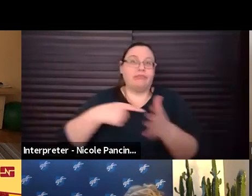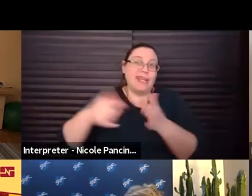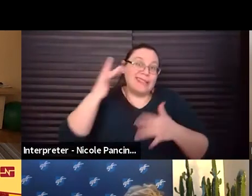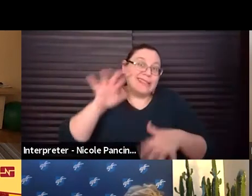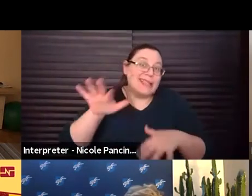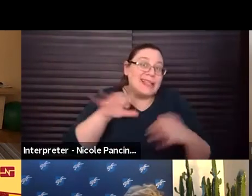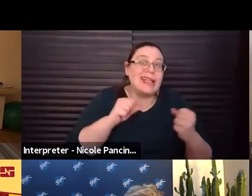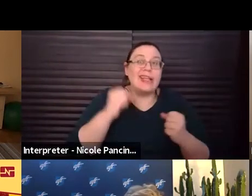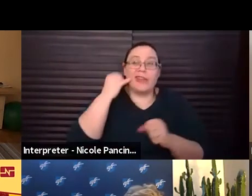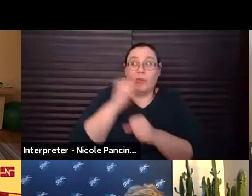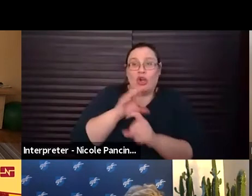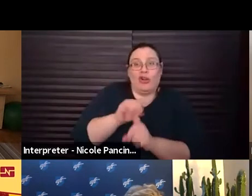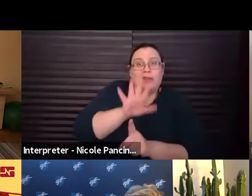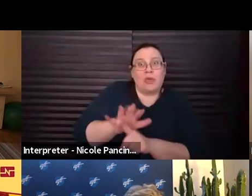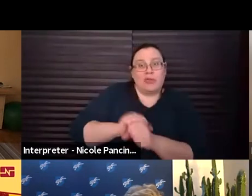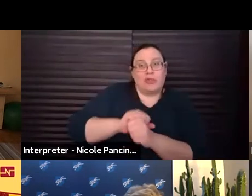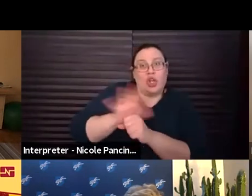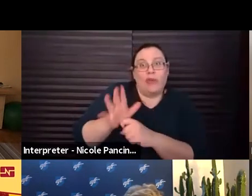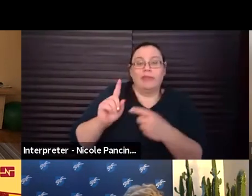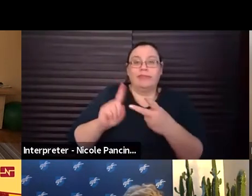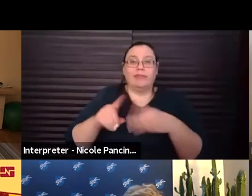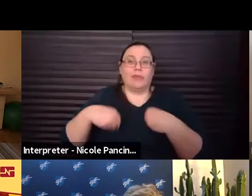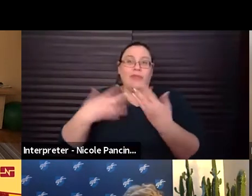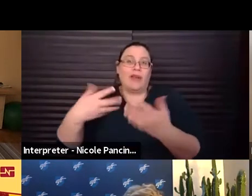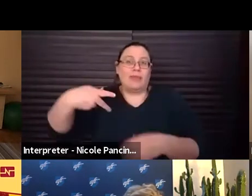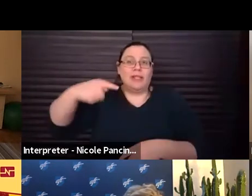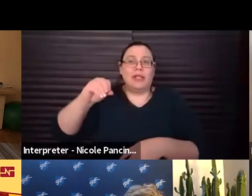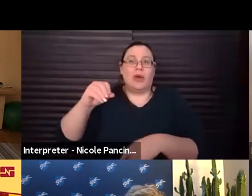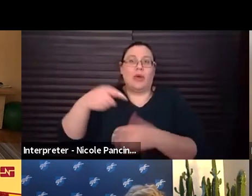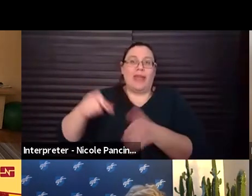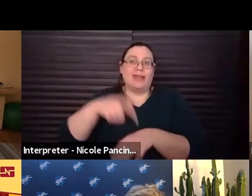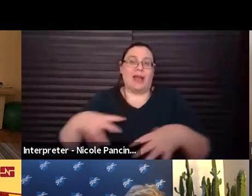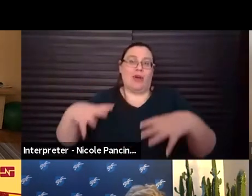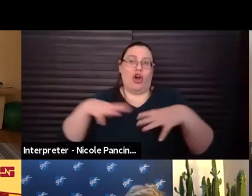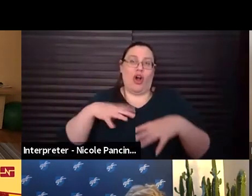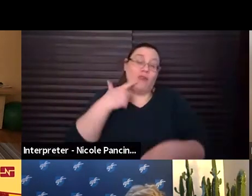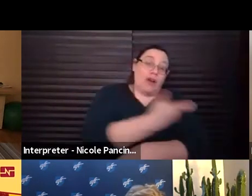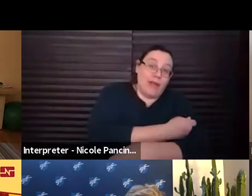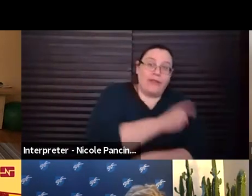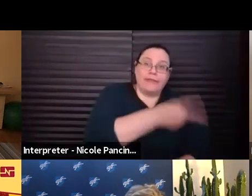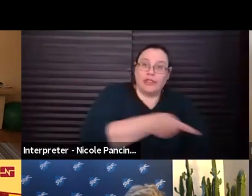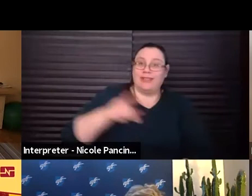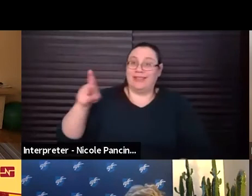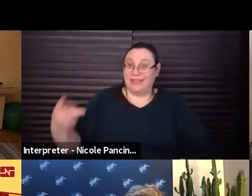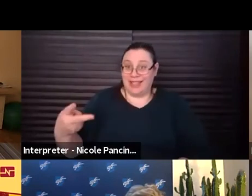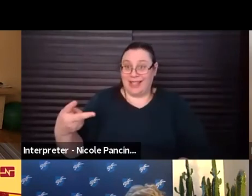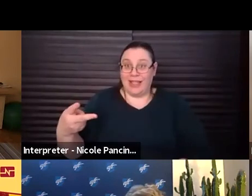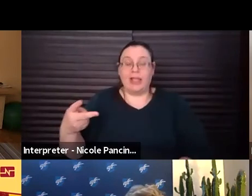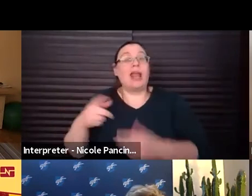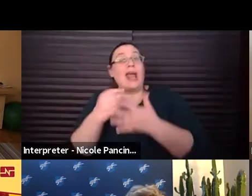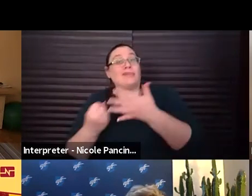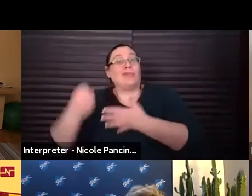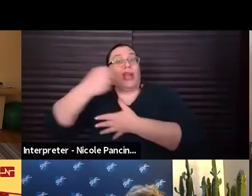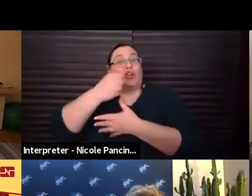worker is exposed to COVID, providing paid time off for vaccinations and revaccinations, or prioritizing